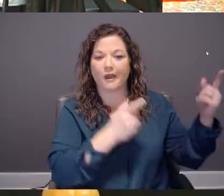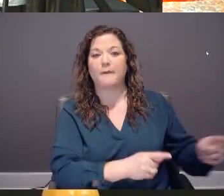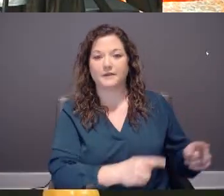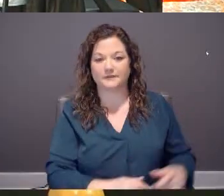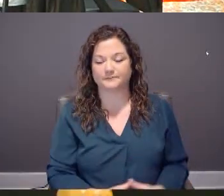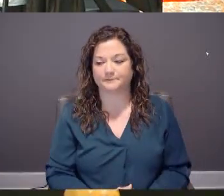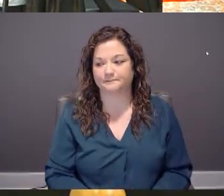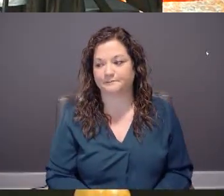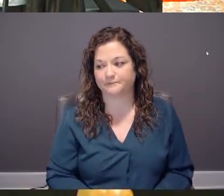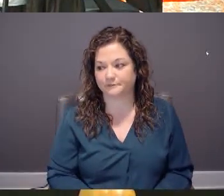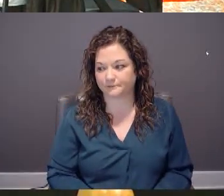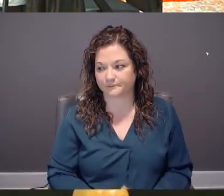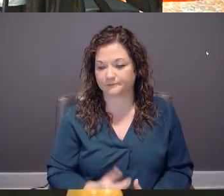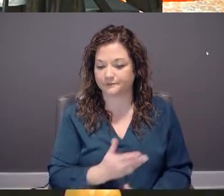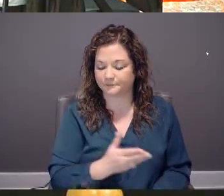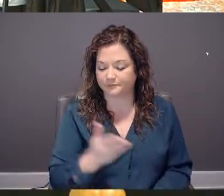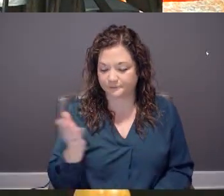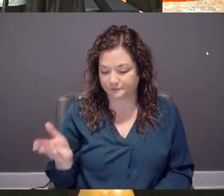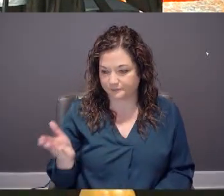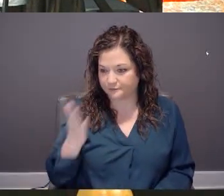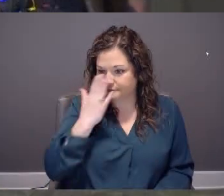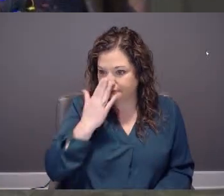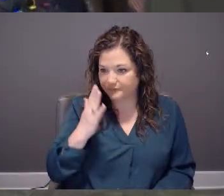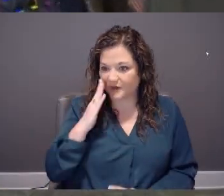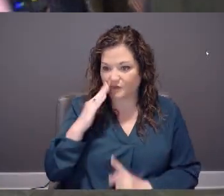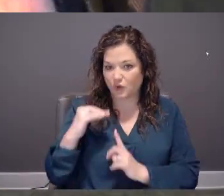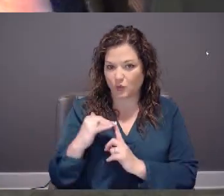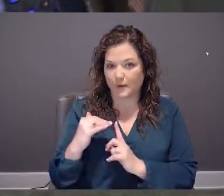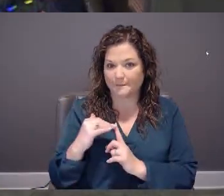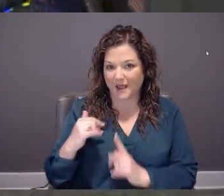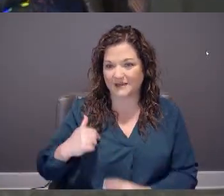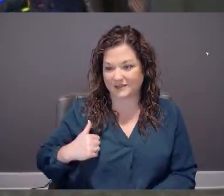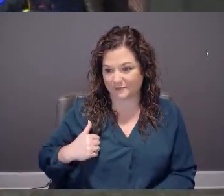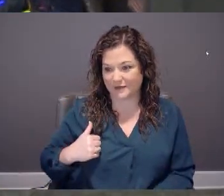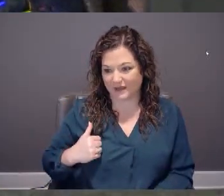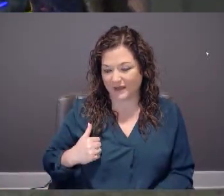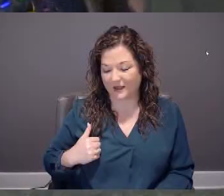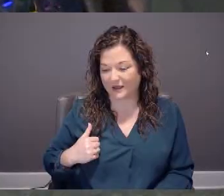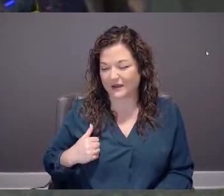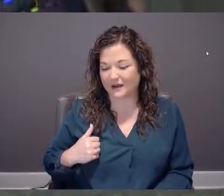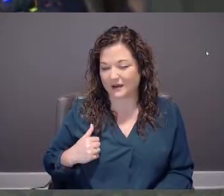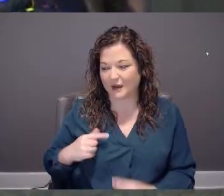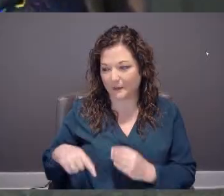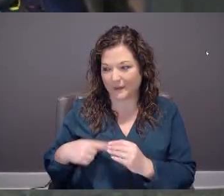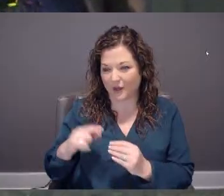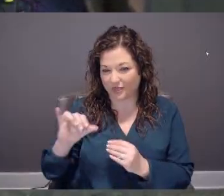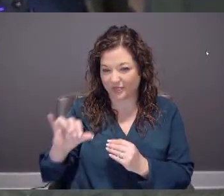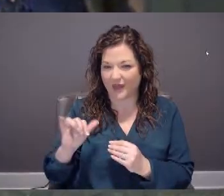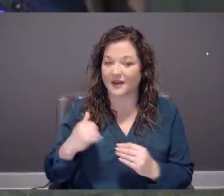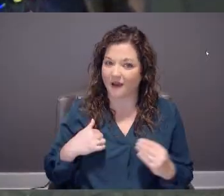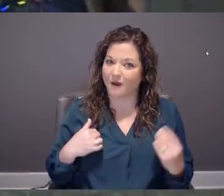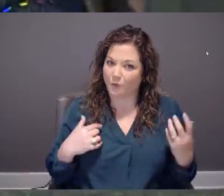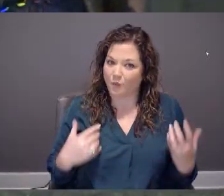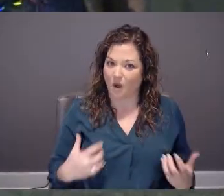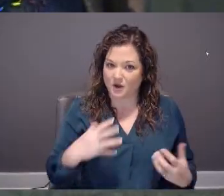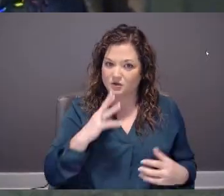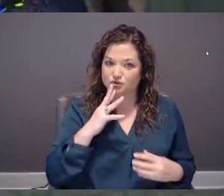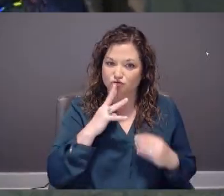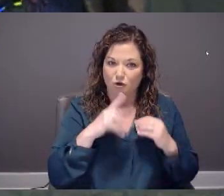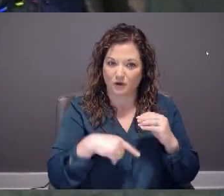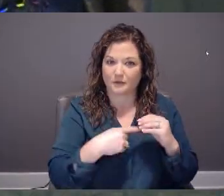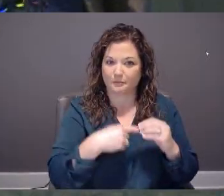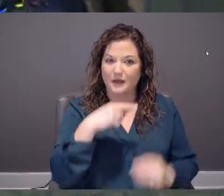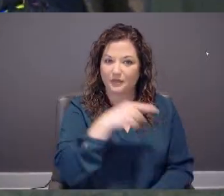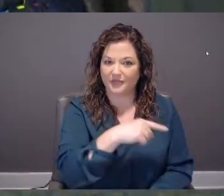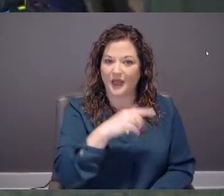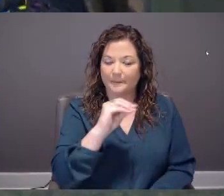Councilmember, thank you for reminding me about, I was thinking I wanted to talk about the municipal court that's being